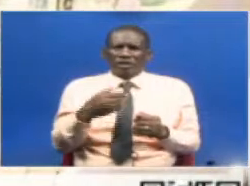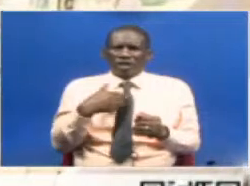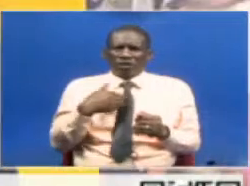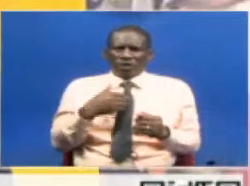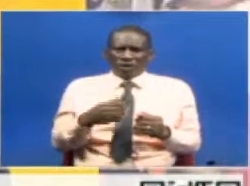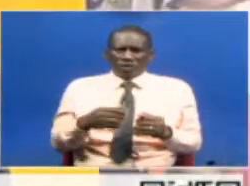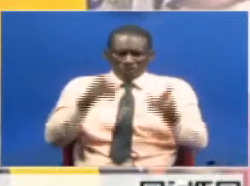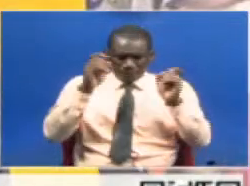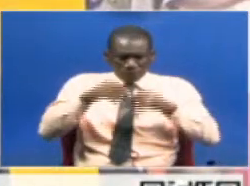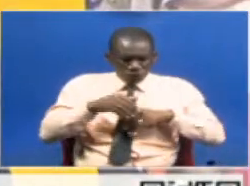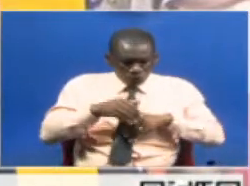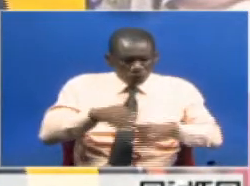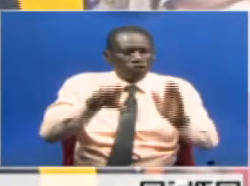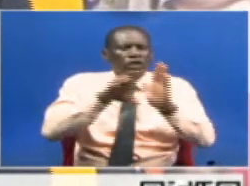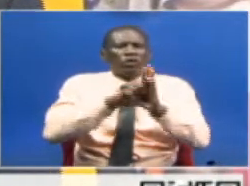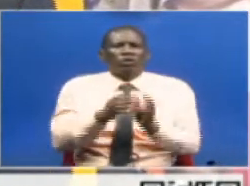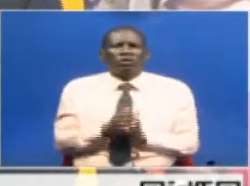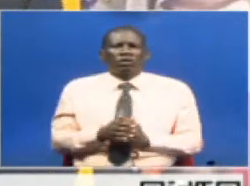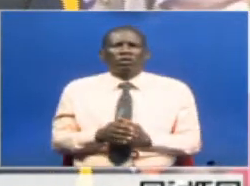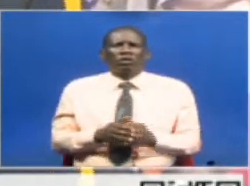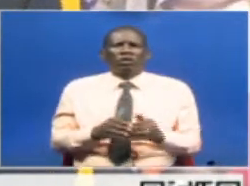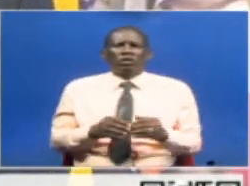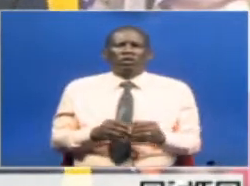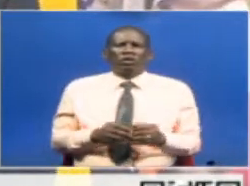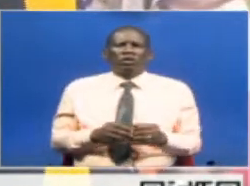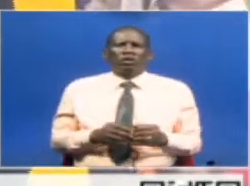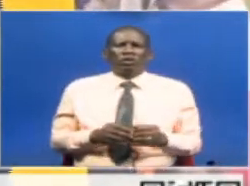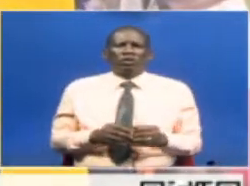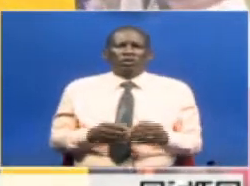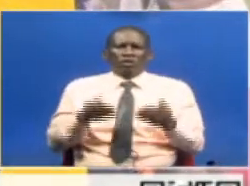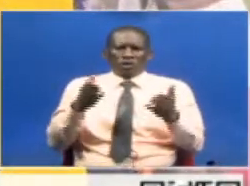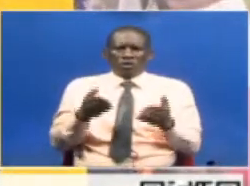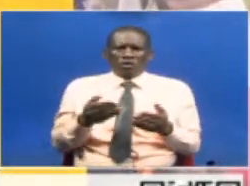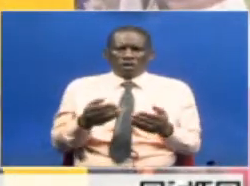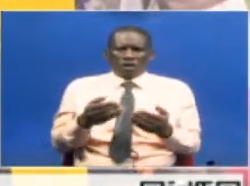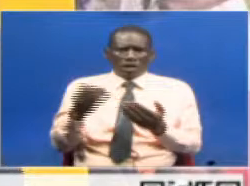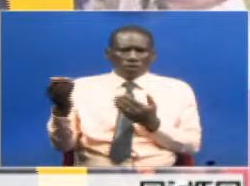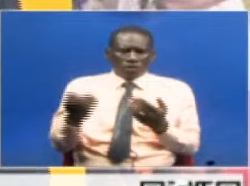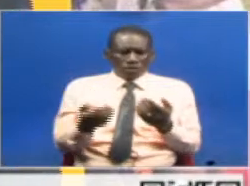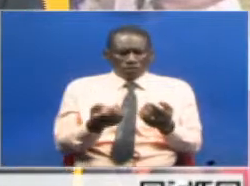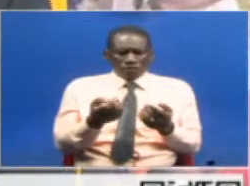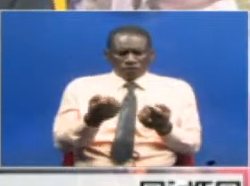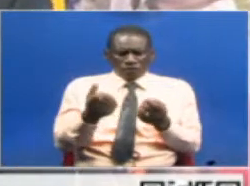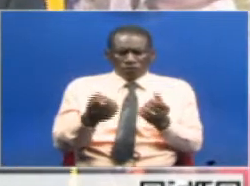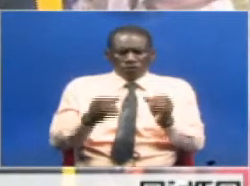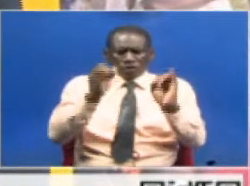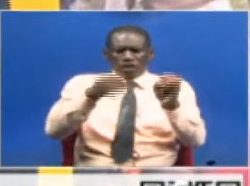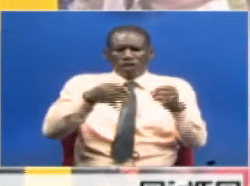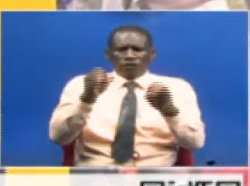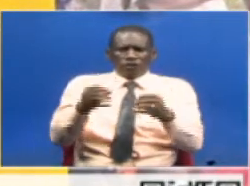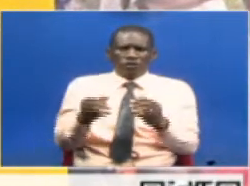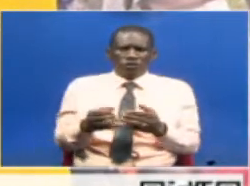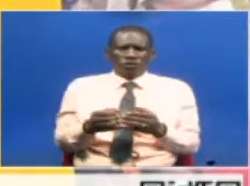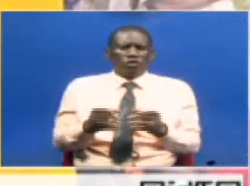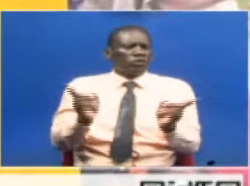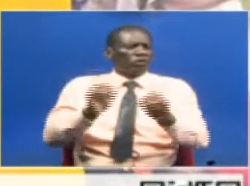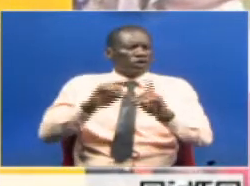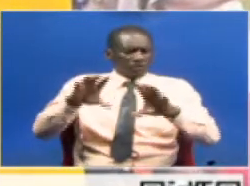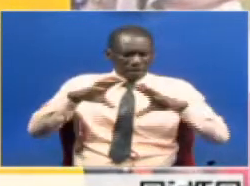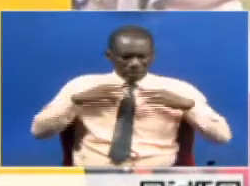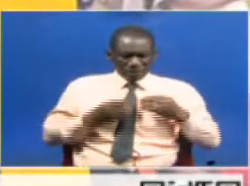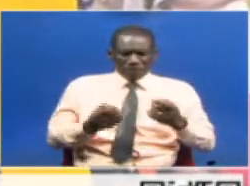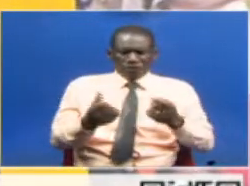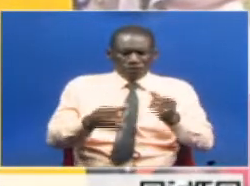of law. We shall not allow a few greedy individuals to plunder the prospects of our